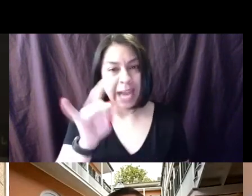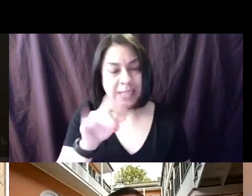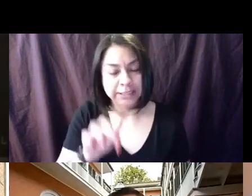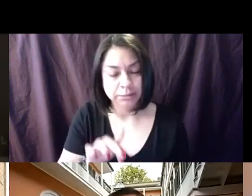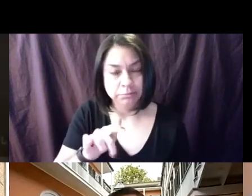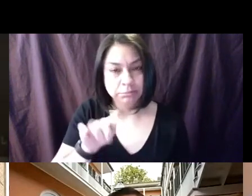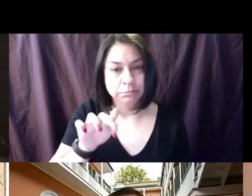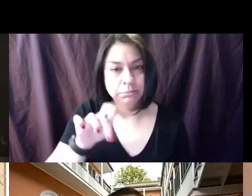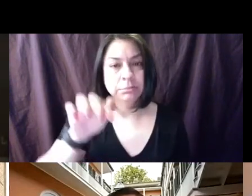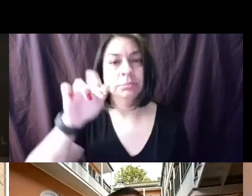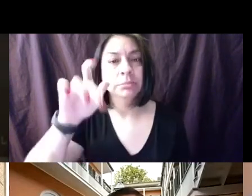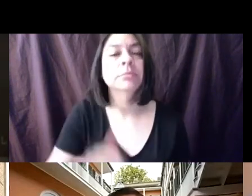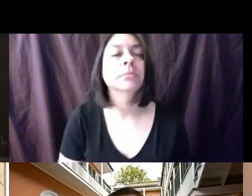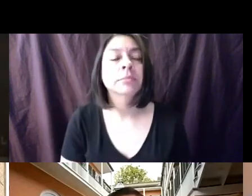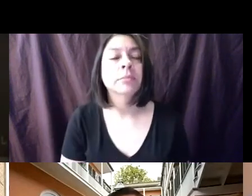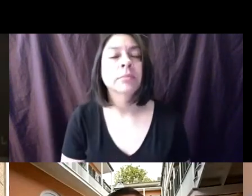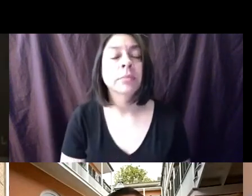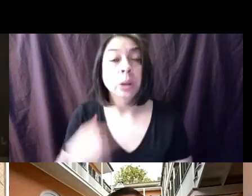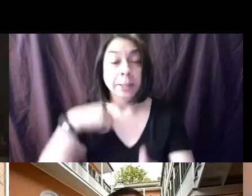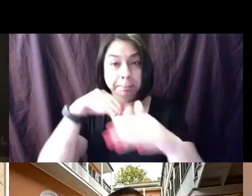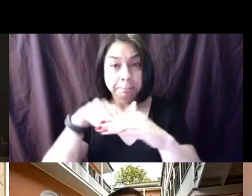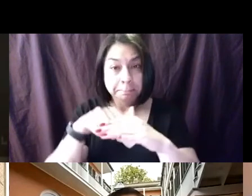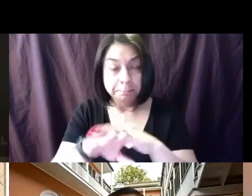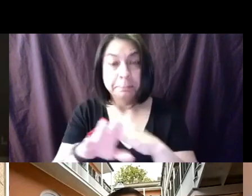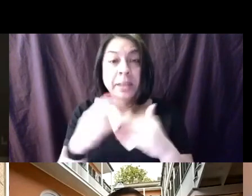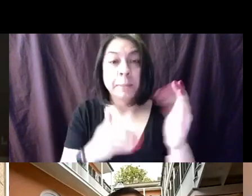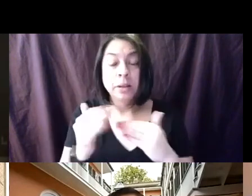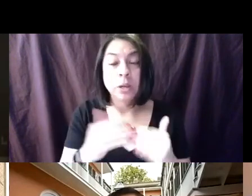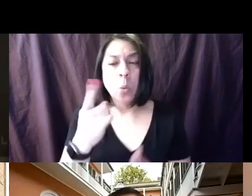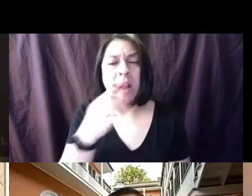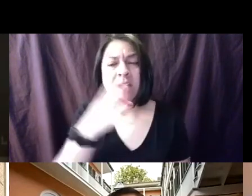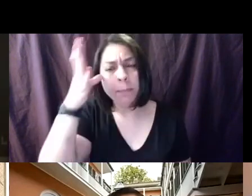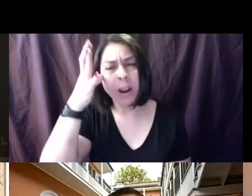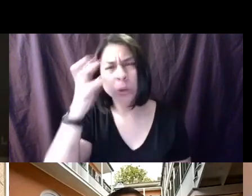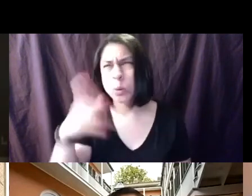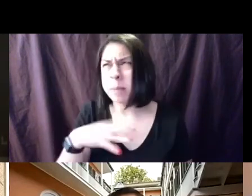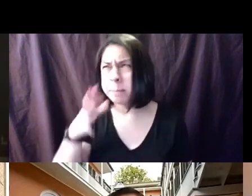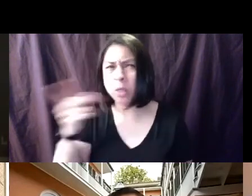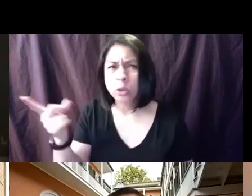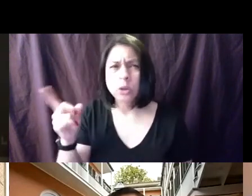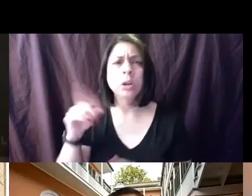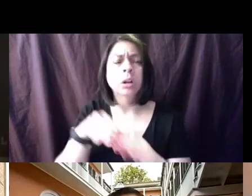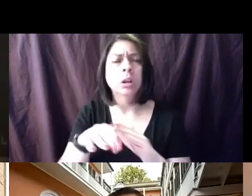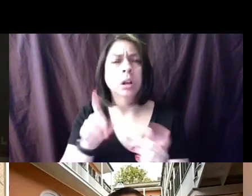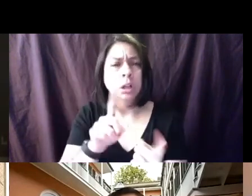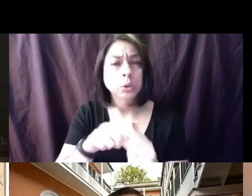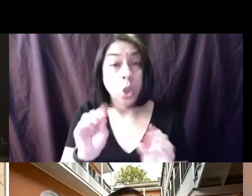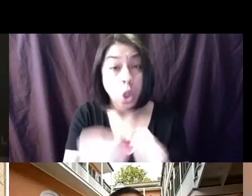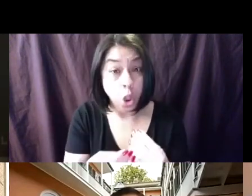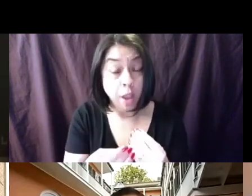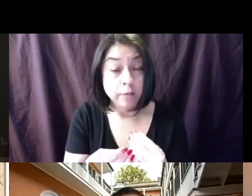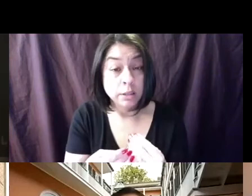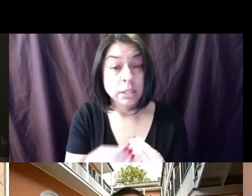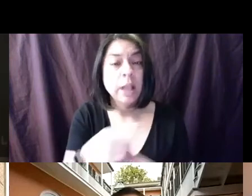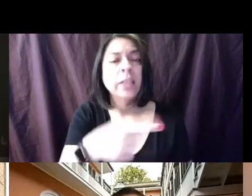And once we got in the building, I guess one of the parents or my mother and them approached the office. So we were asked to